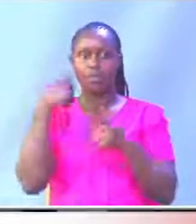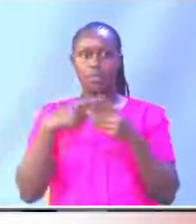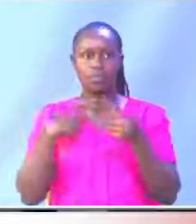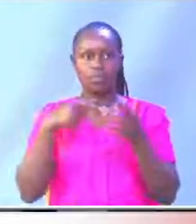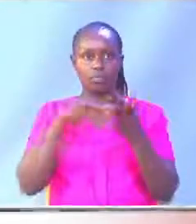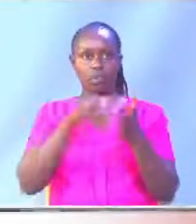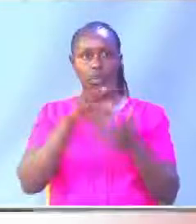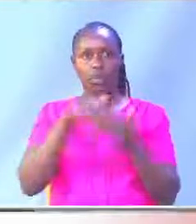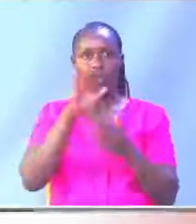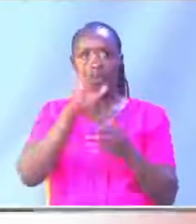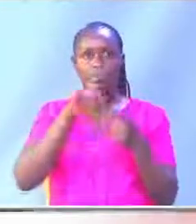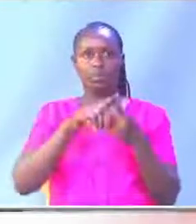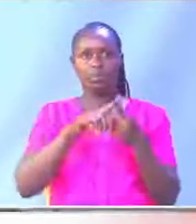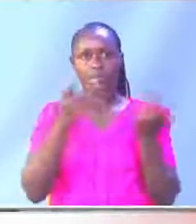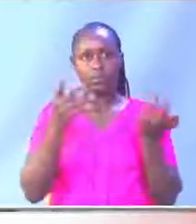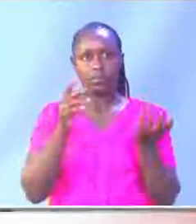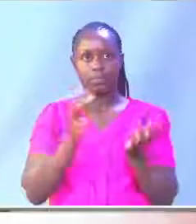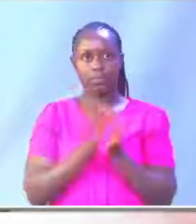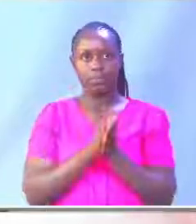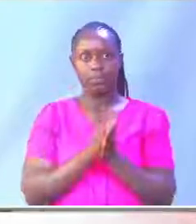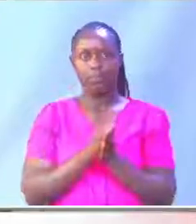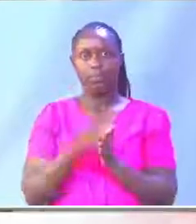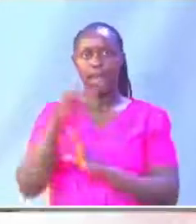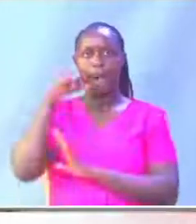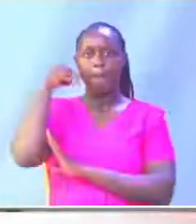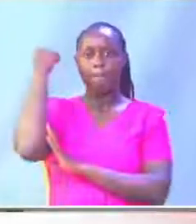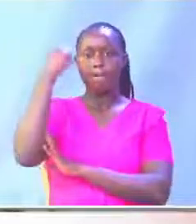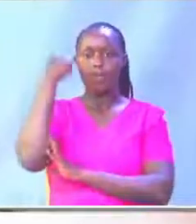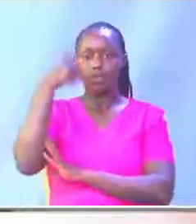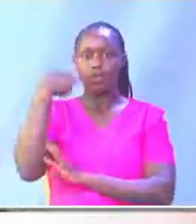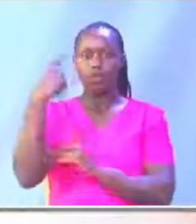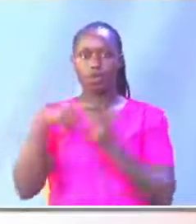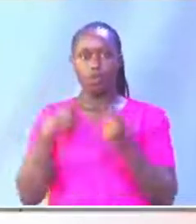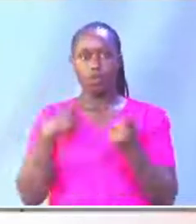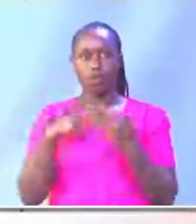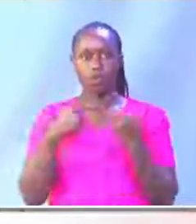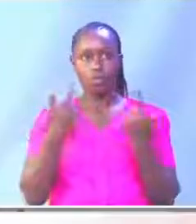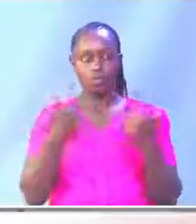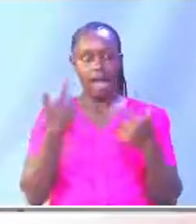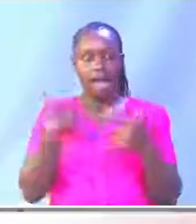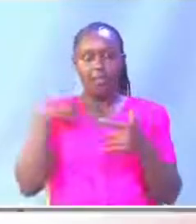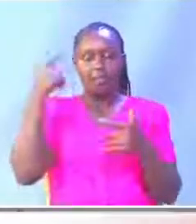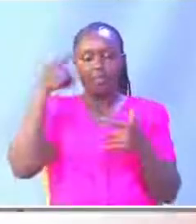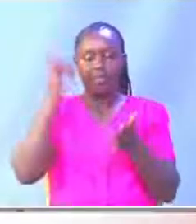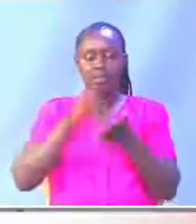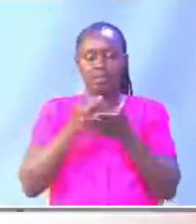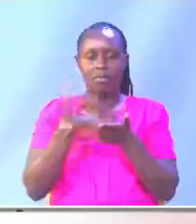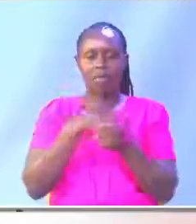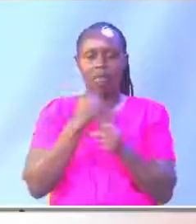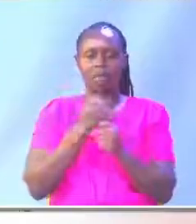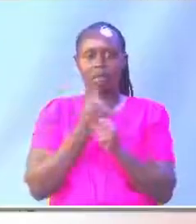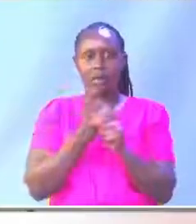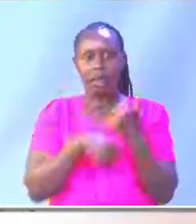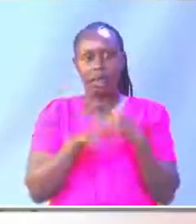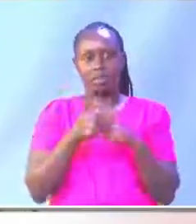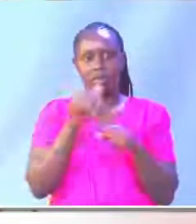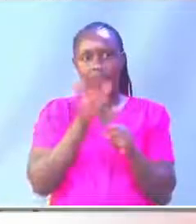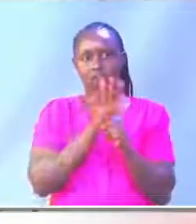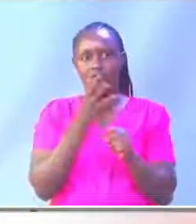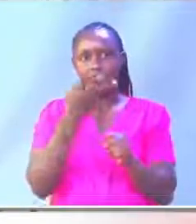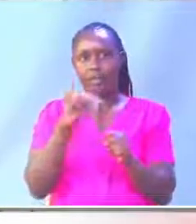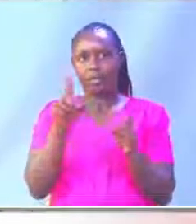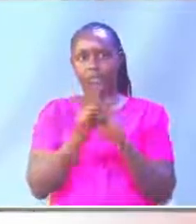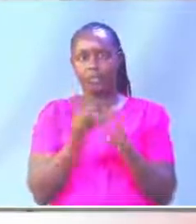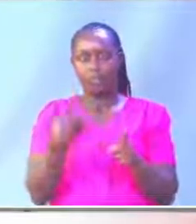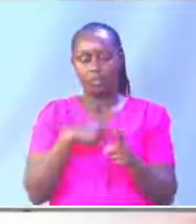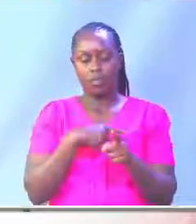be prosecuted. Politicians who are inciting people, I think we have taken action on most of them that have come to our